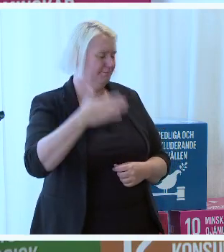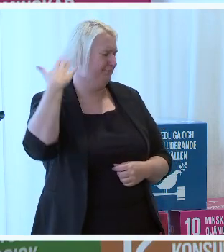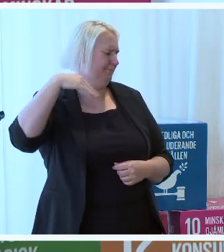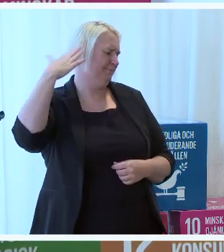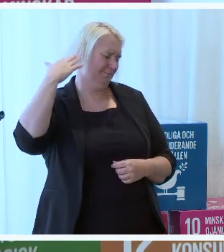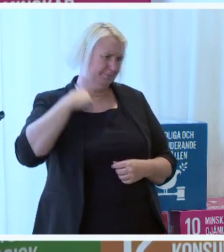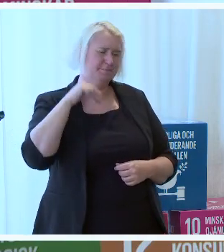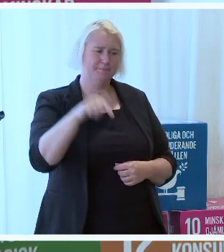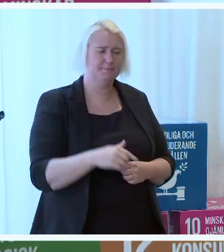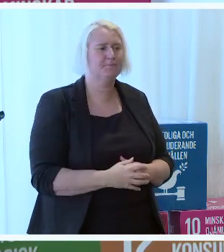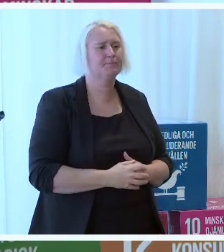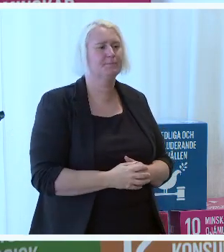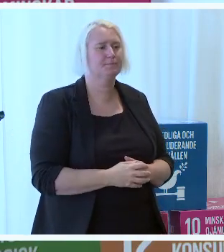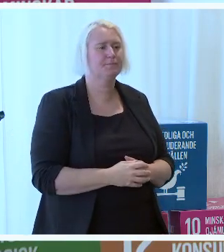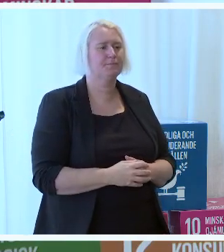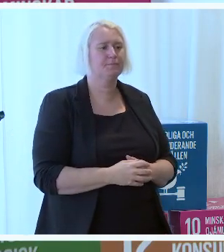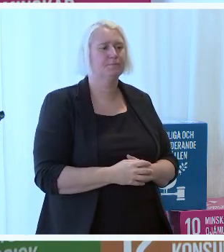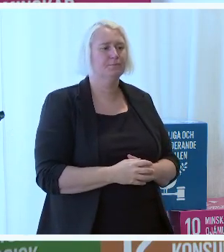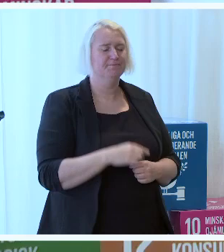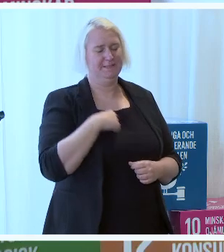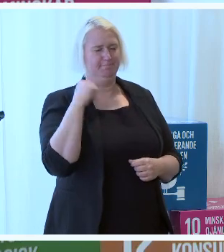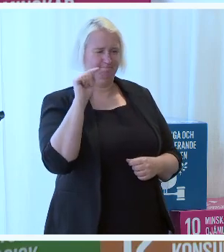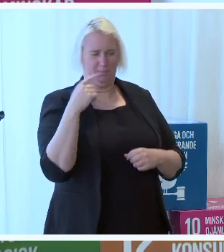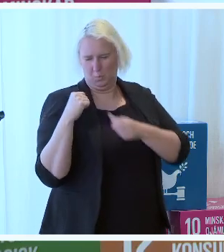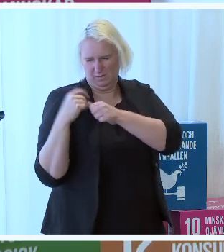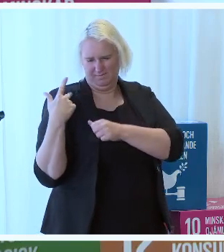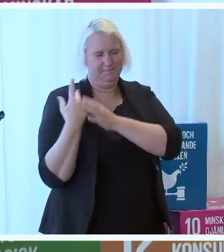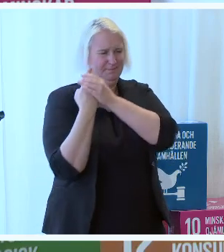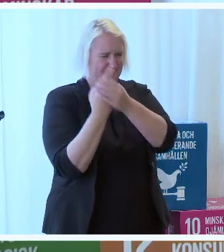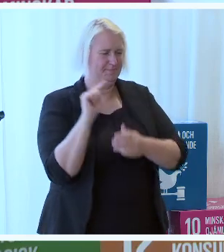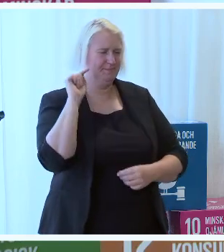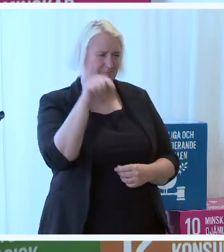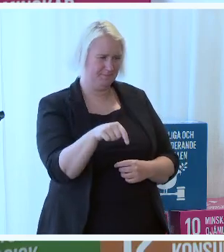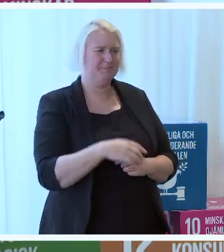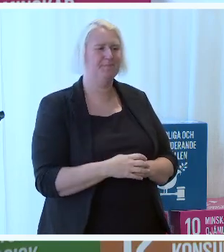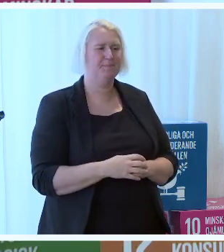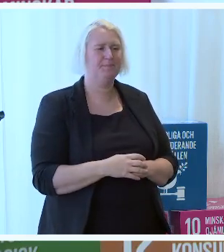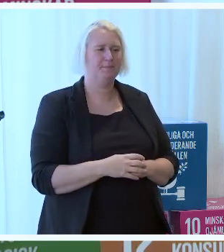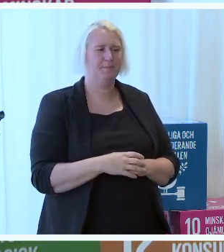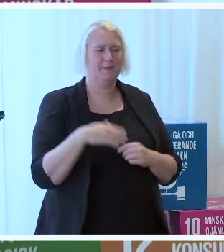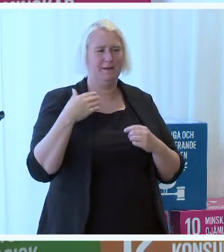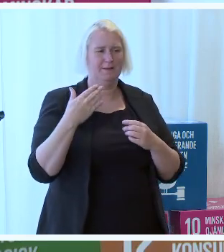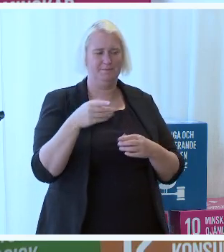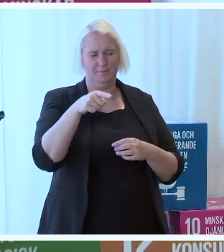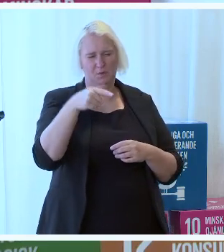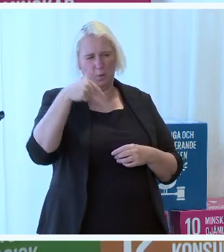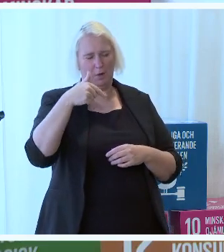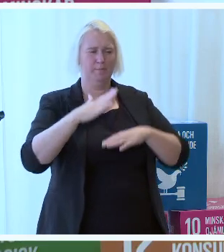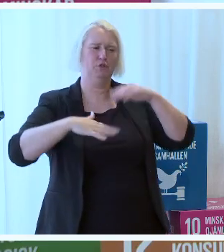and the organization was building boreholes in that part of Somalia. What they did